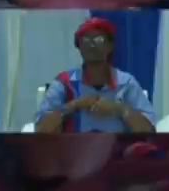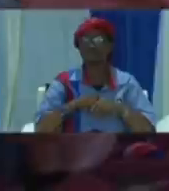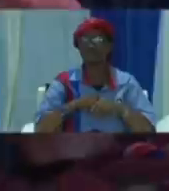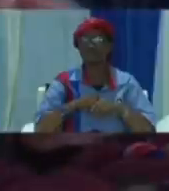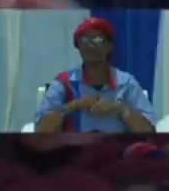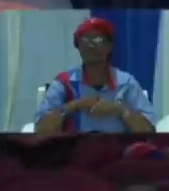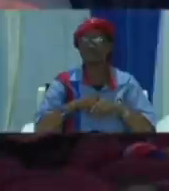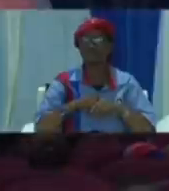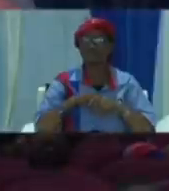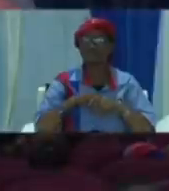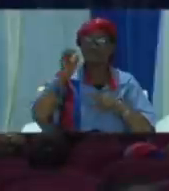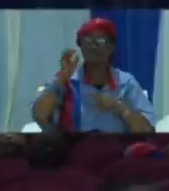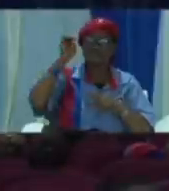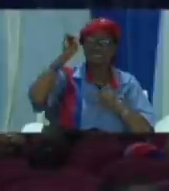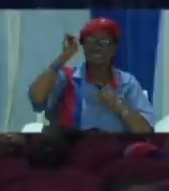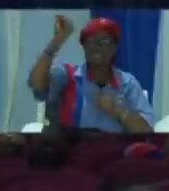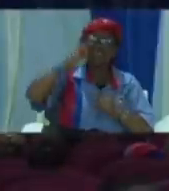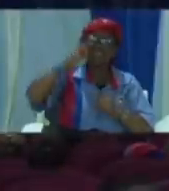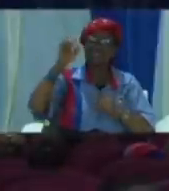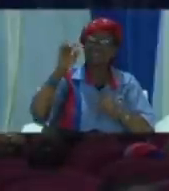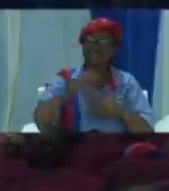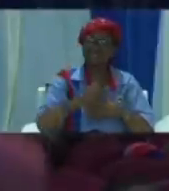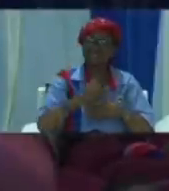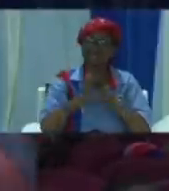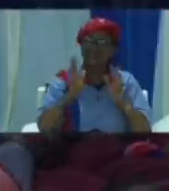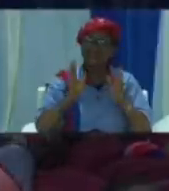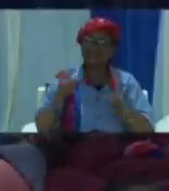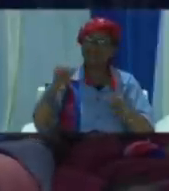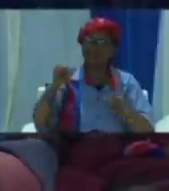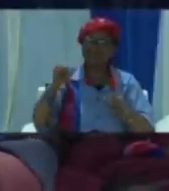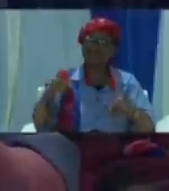He's the creator of waves of glory.